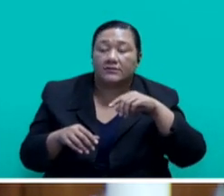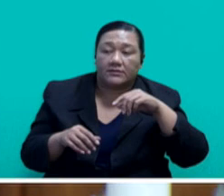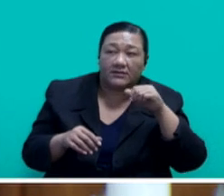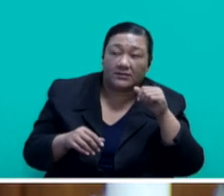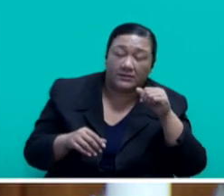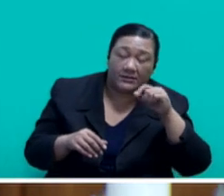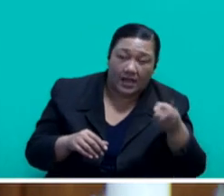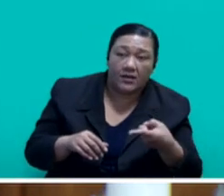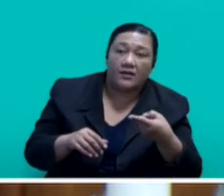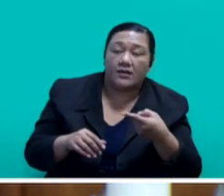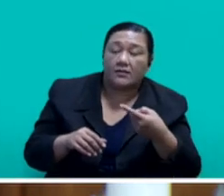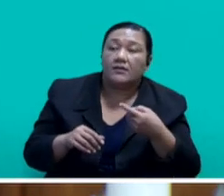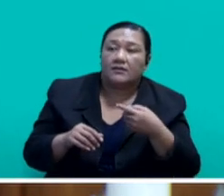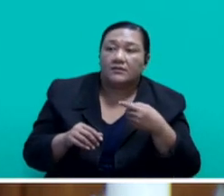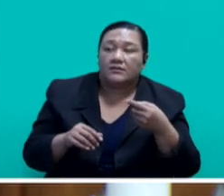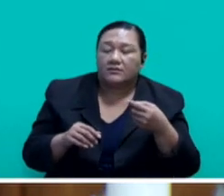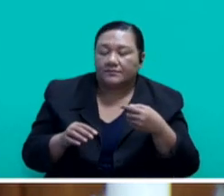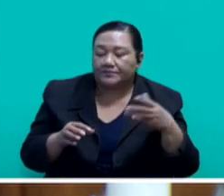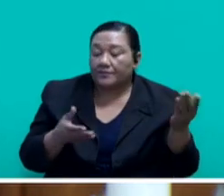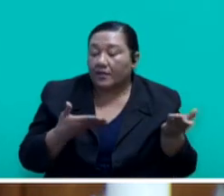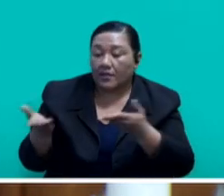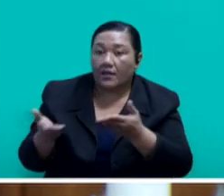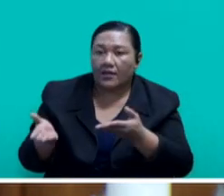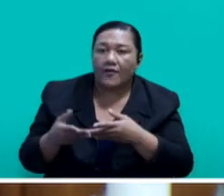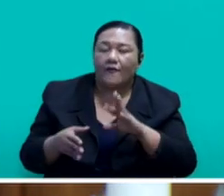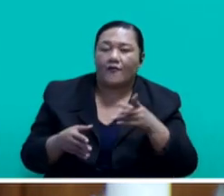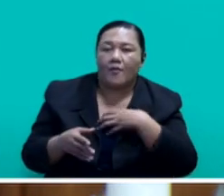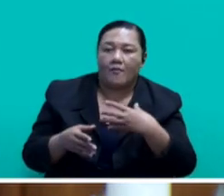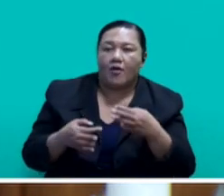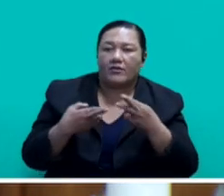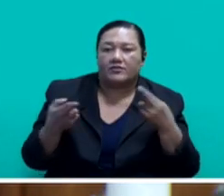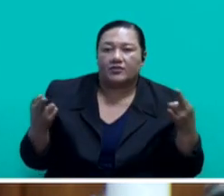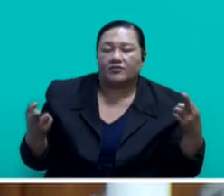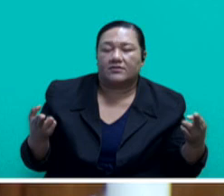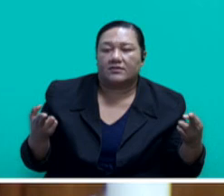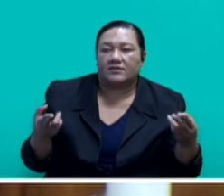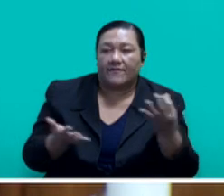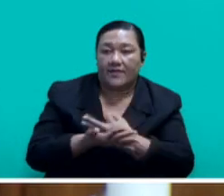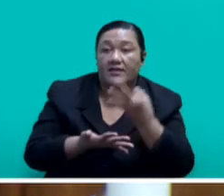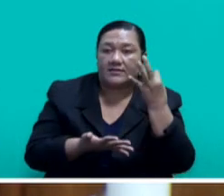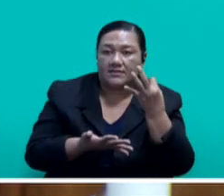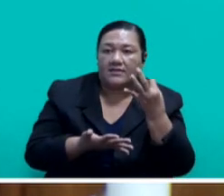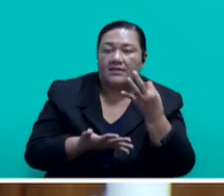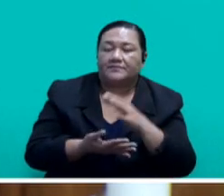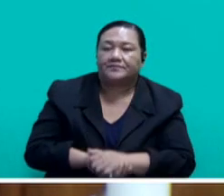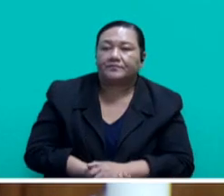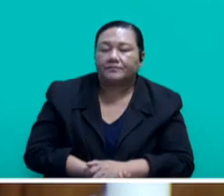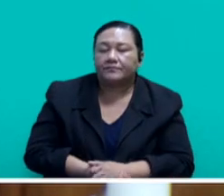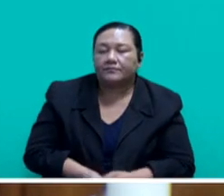of operations through the provision of the much-needed resources on the ground. Mr. Speaker,